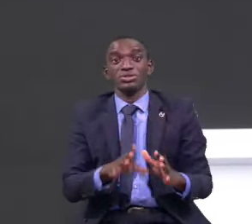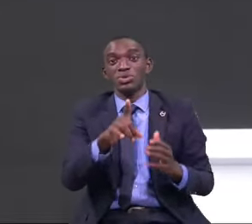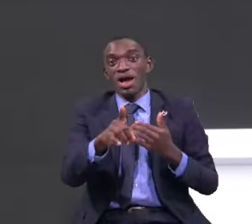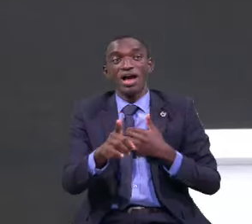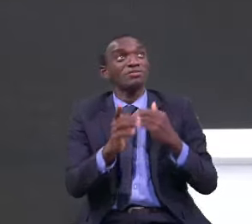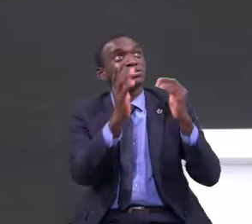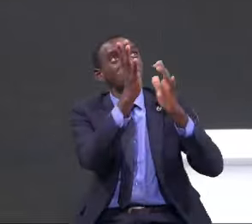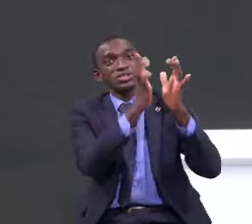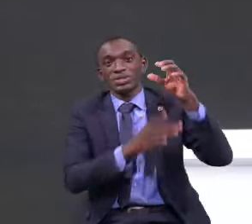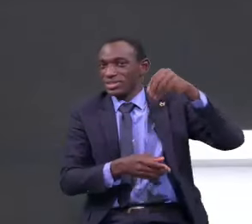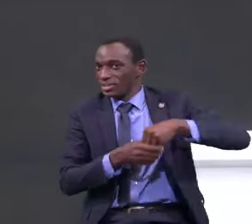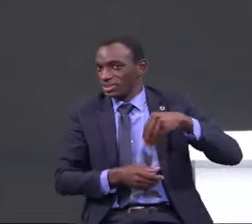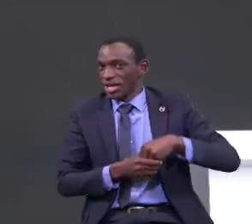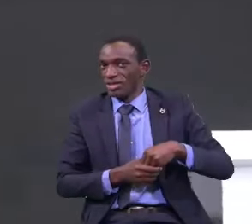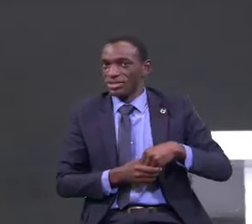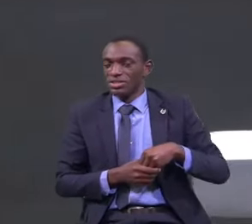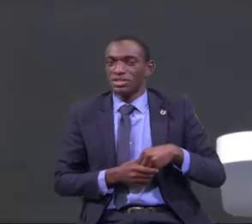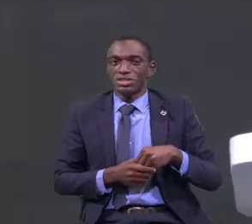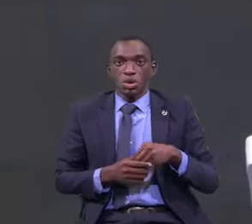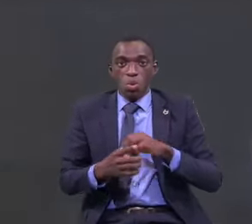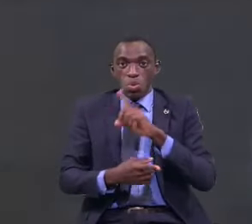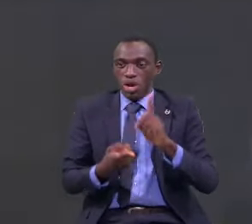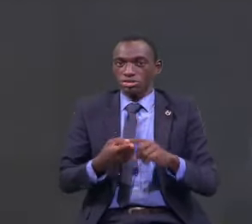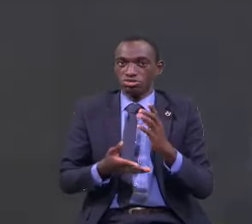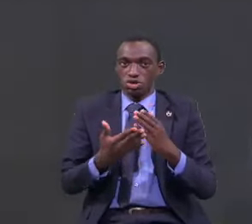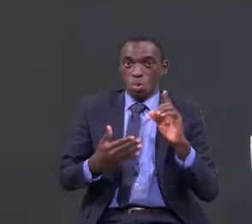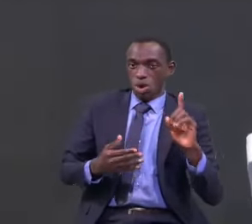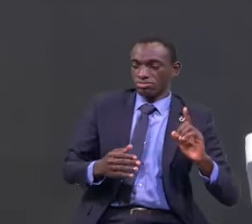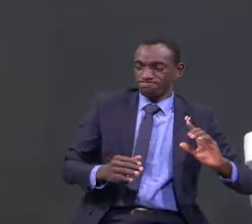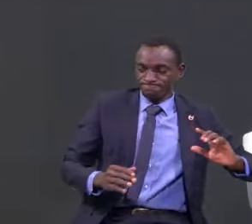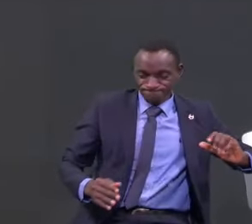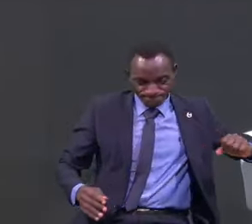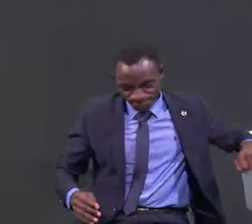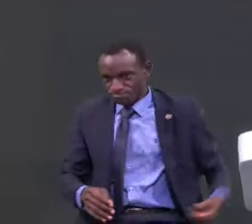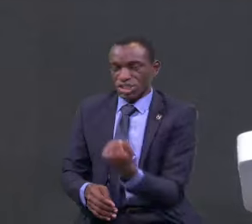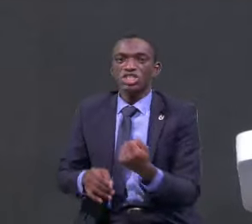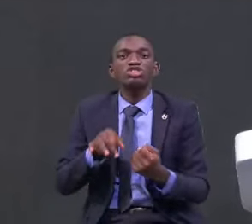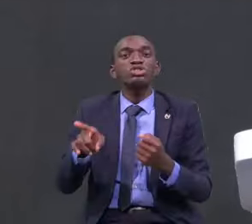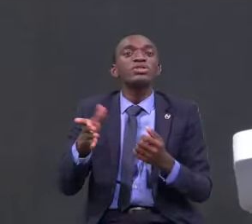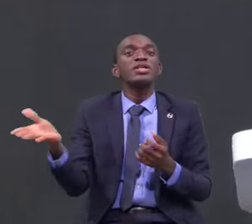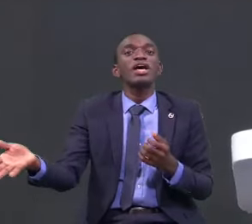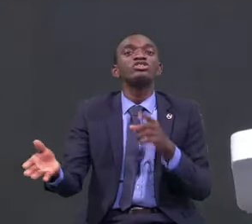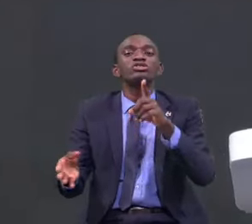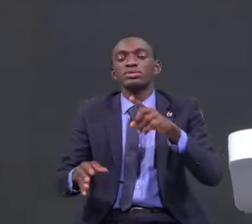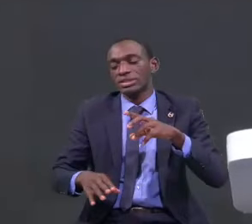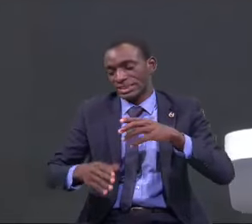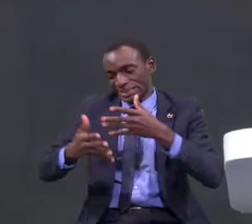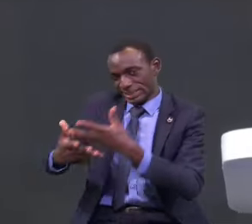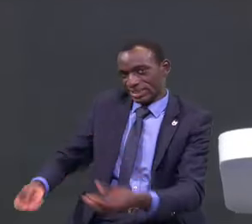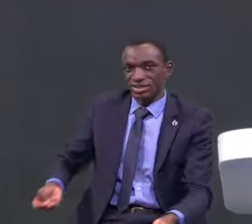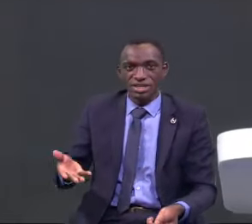you are supposed, somebody kicks you here and you lie down there, the air inside, the